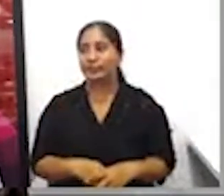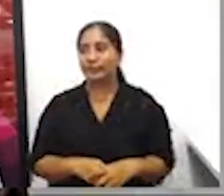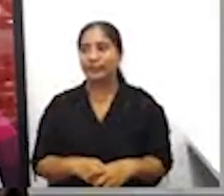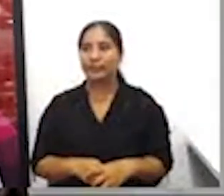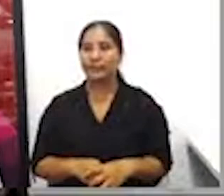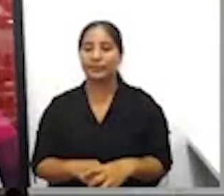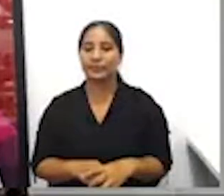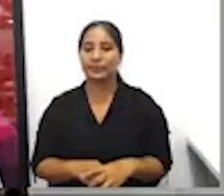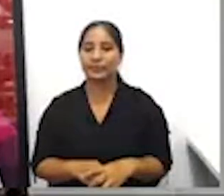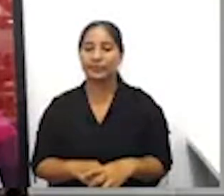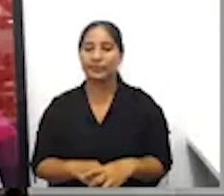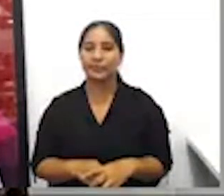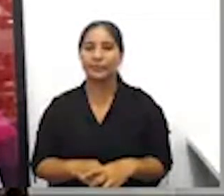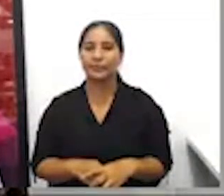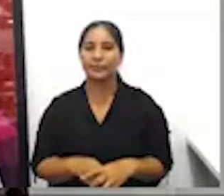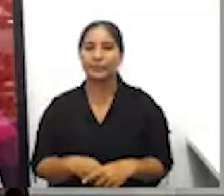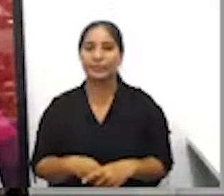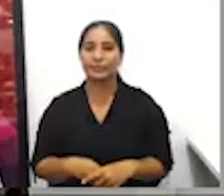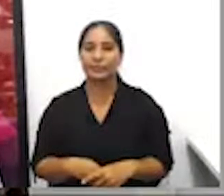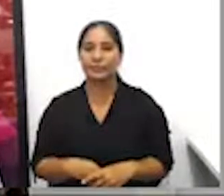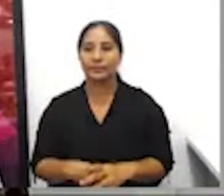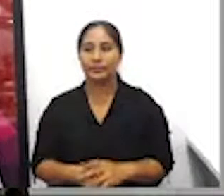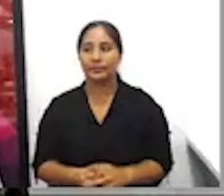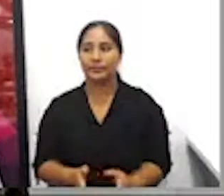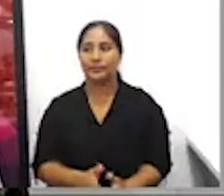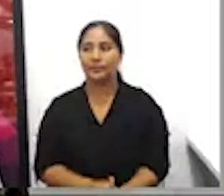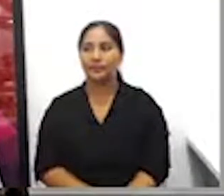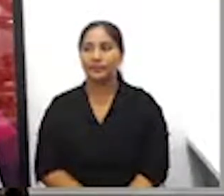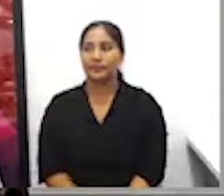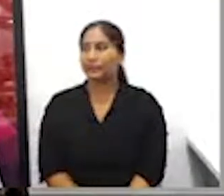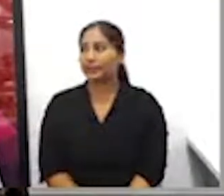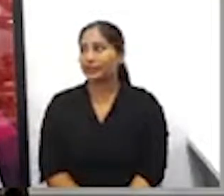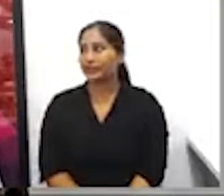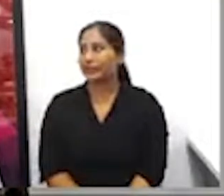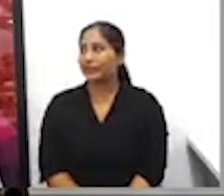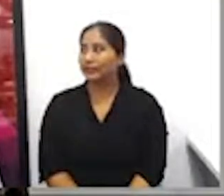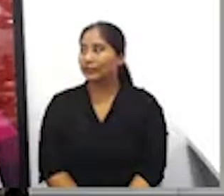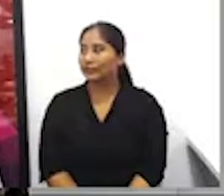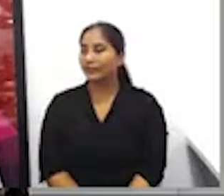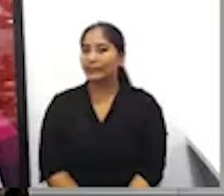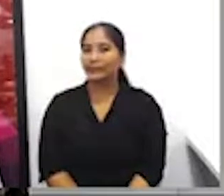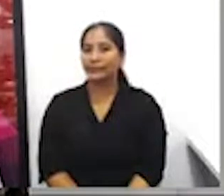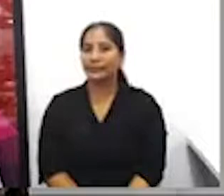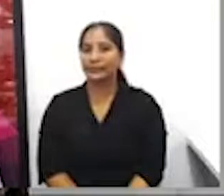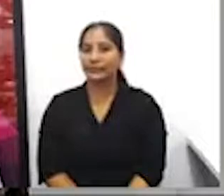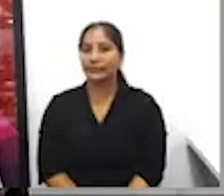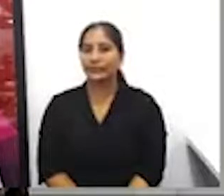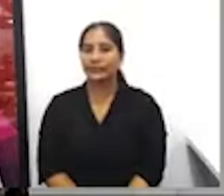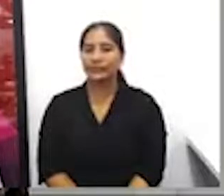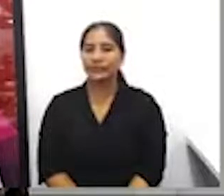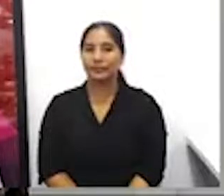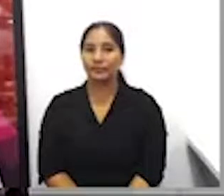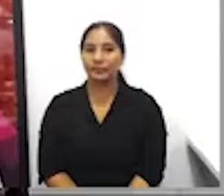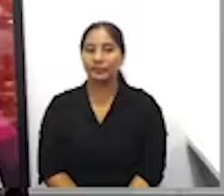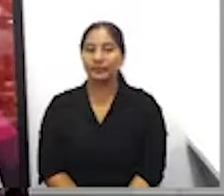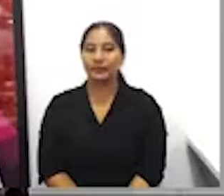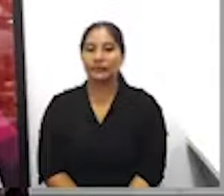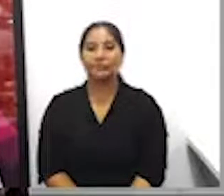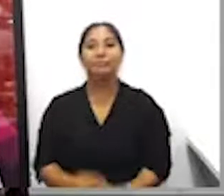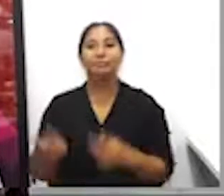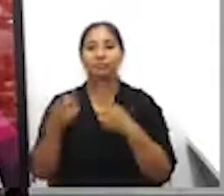questions about the Deputy Secretary, right? Are you ready? And we'll have to enter to